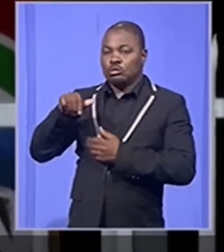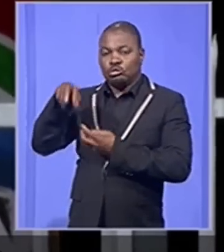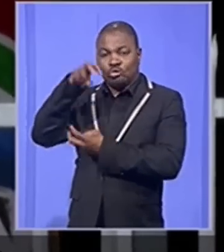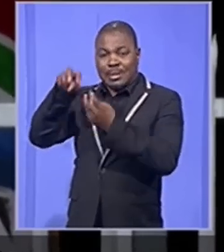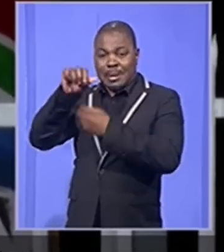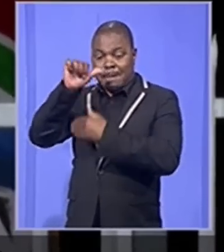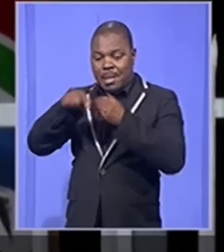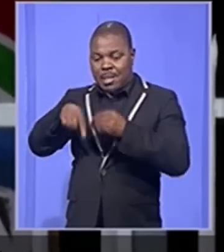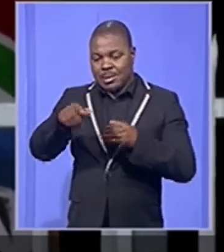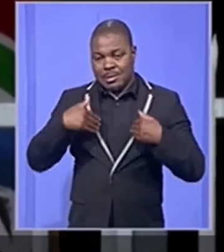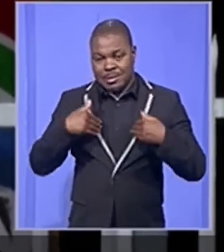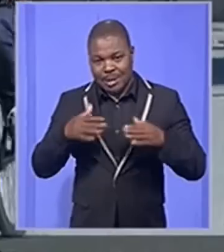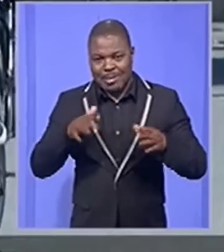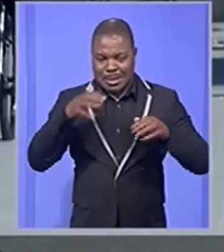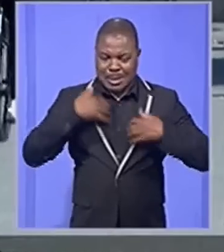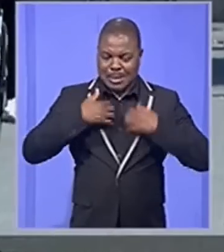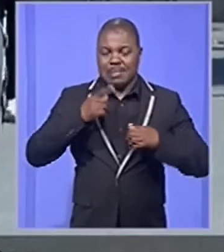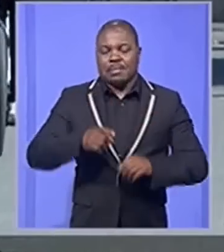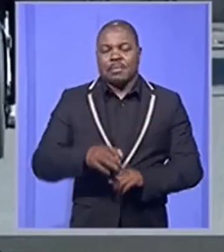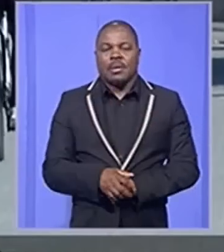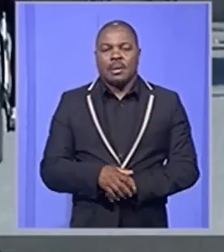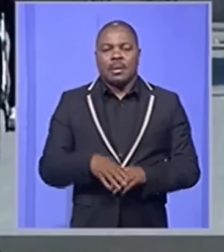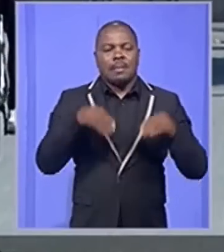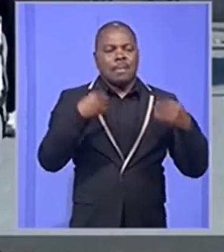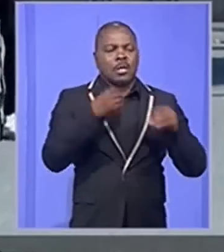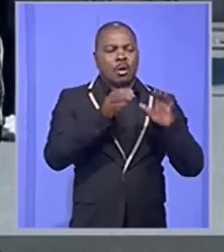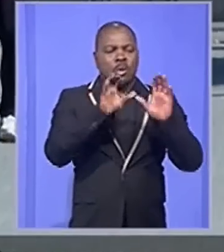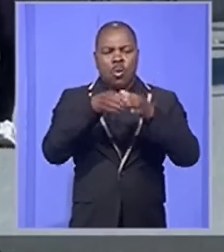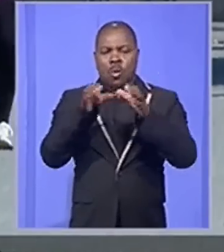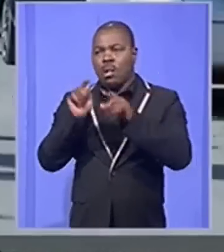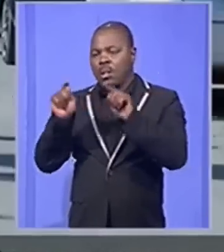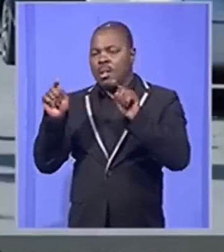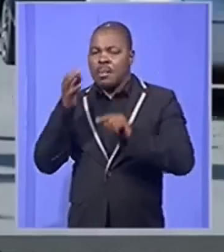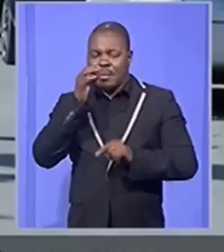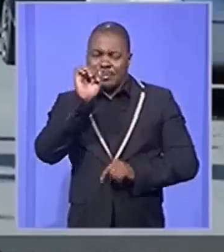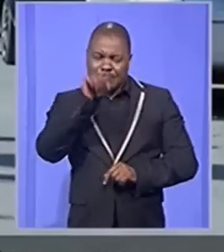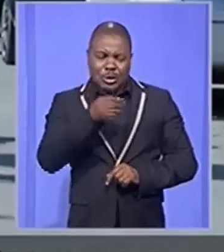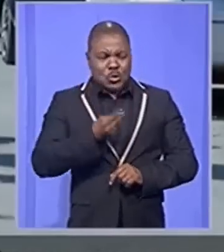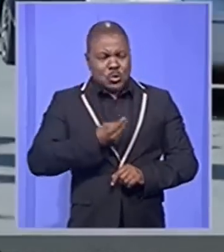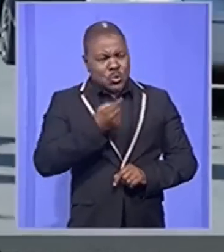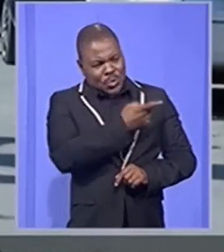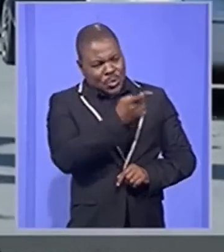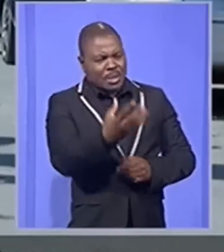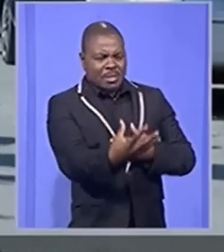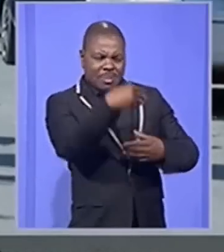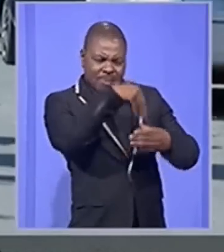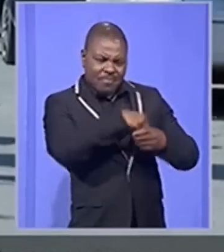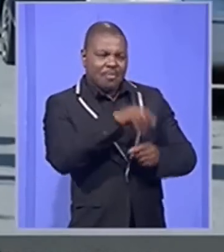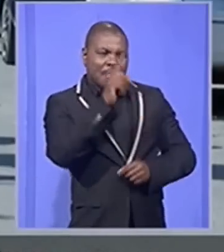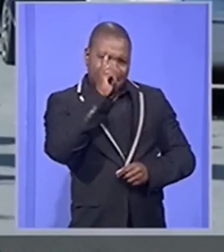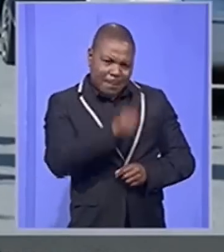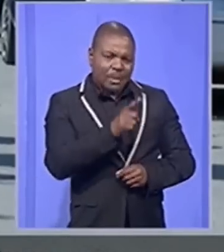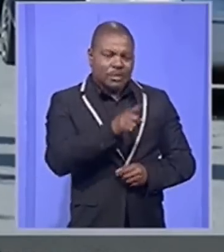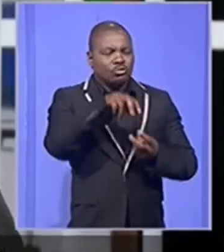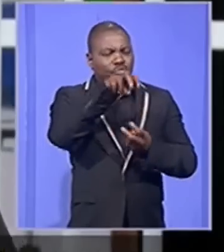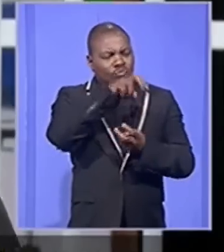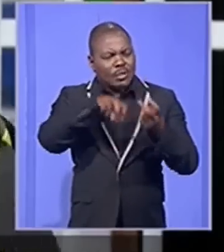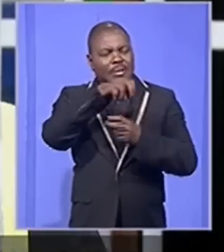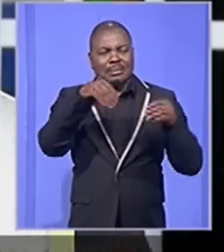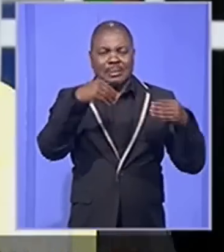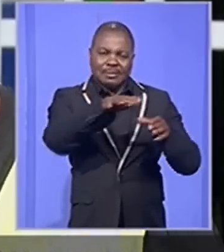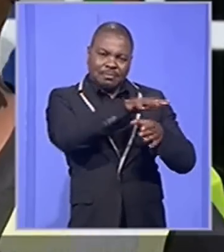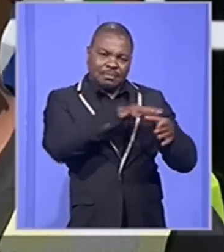tsena mo go yone e be exciting. Mekgatlo ya kgwebo e tubukeditse ntlha ya hore batjha ba kgothaletswe ho ba le kabelo matsholong a bohahlaudi. Ke